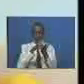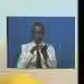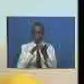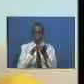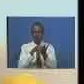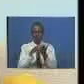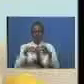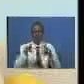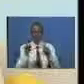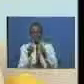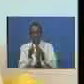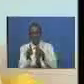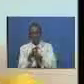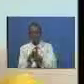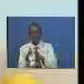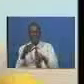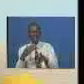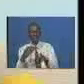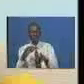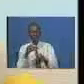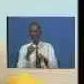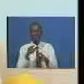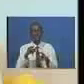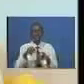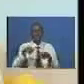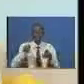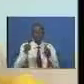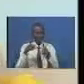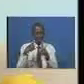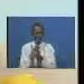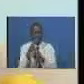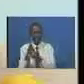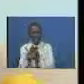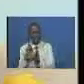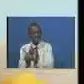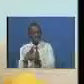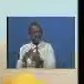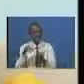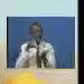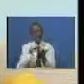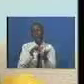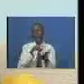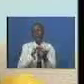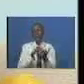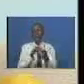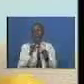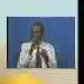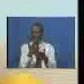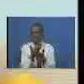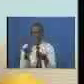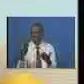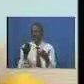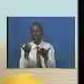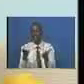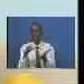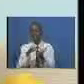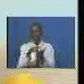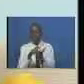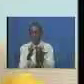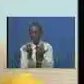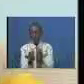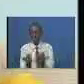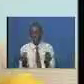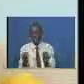have down syndrome you can have neurofibromatosis or you can have any of the genetic conditions so a child is